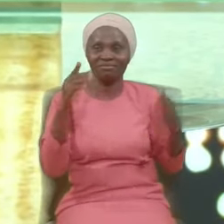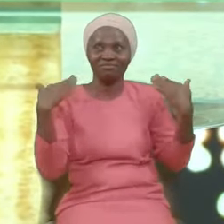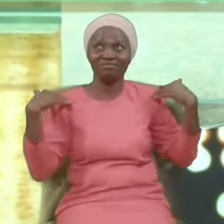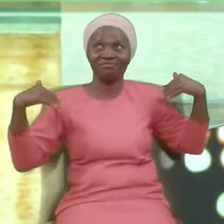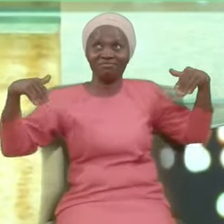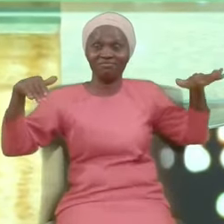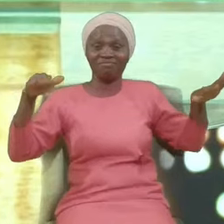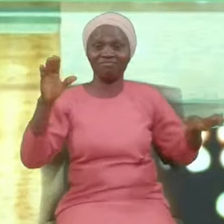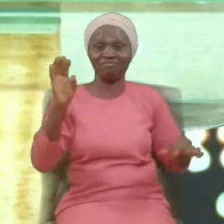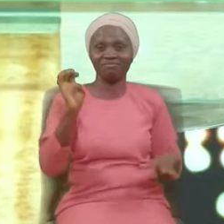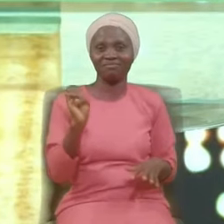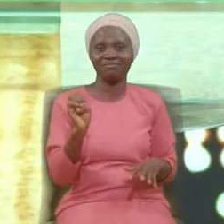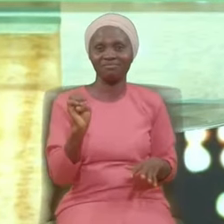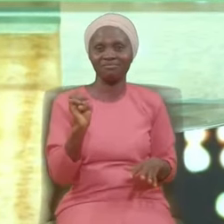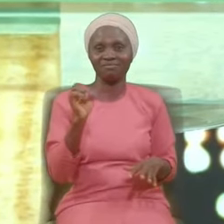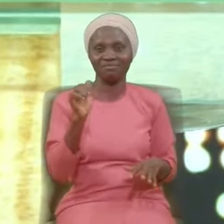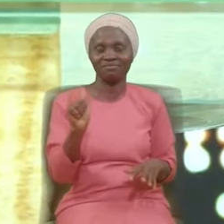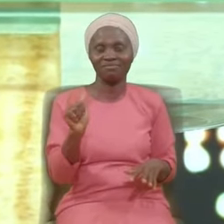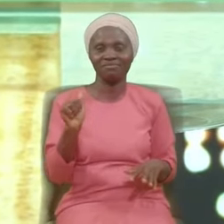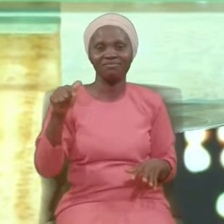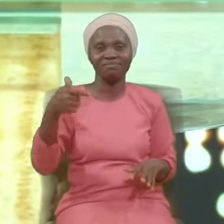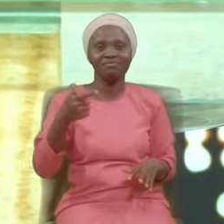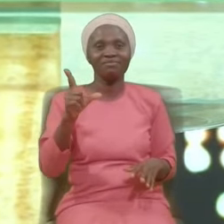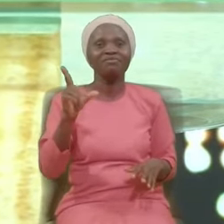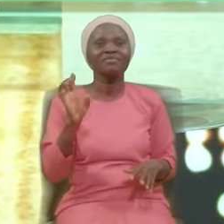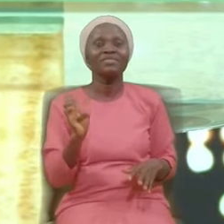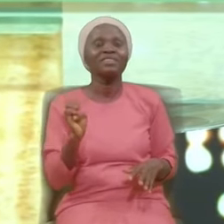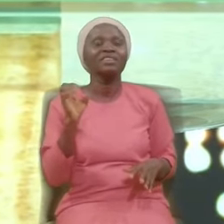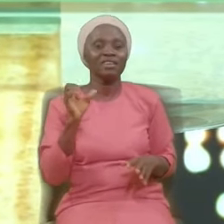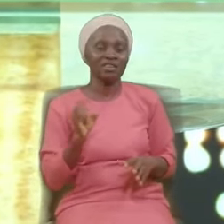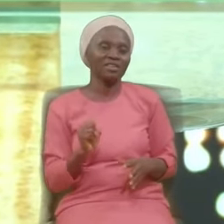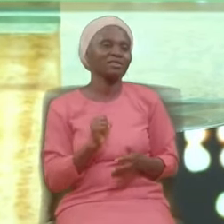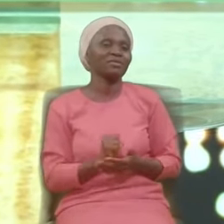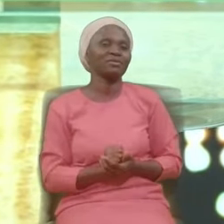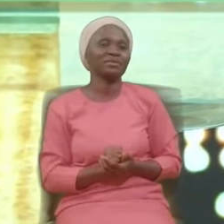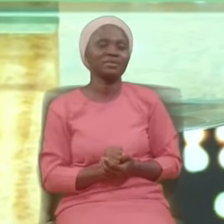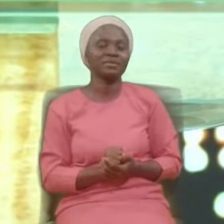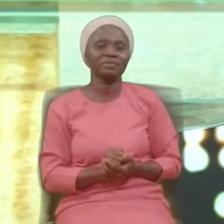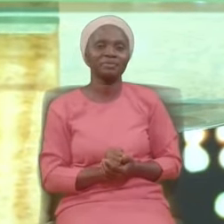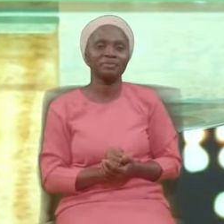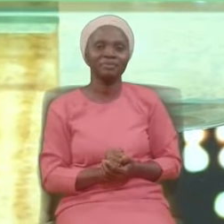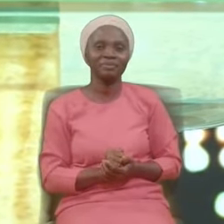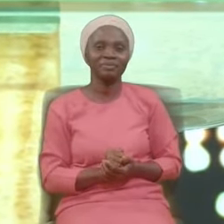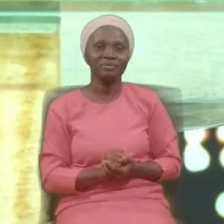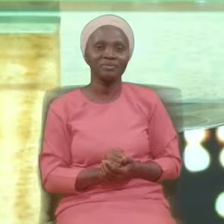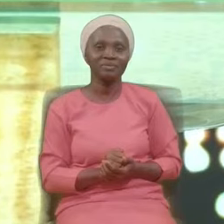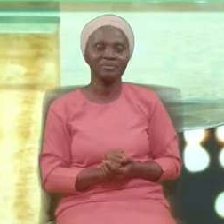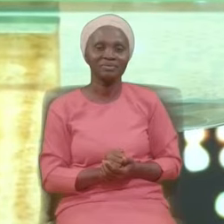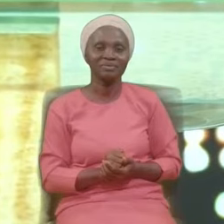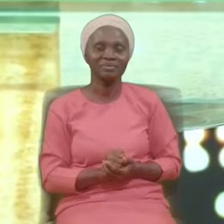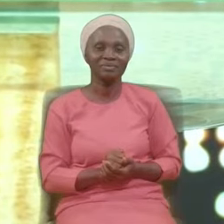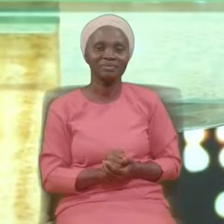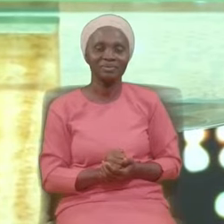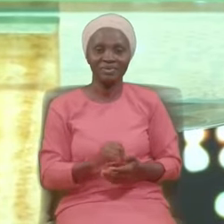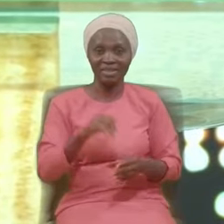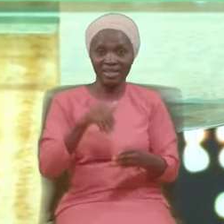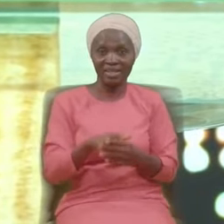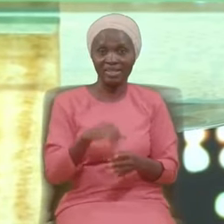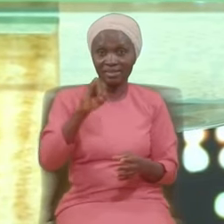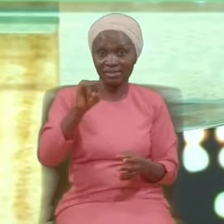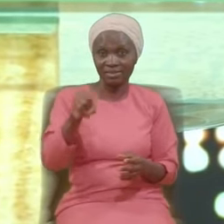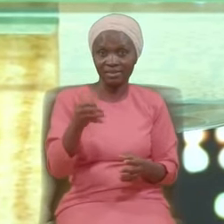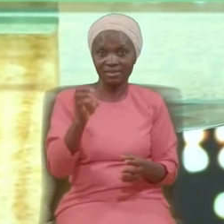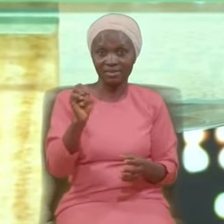Your youth renewed like the eagles. I'm looking at Jeremiah chapter